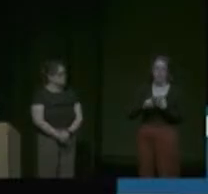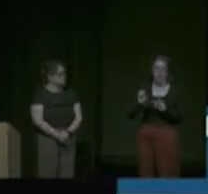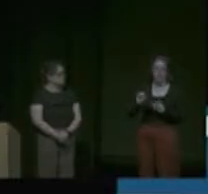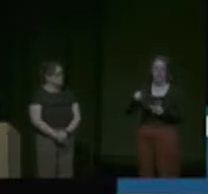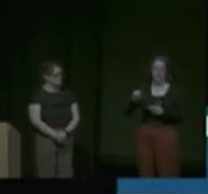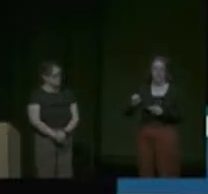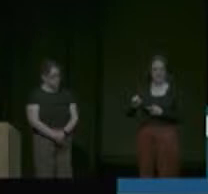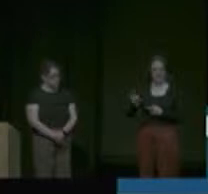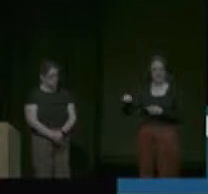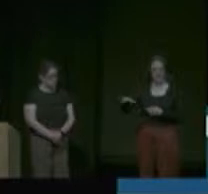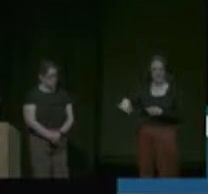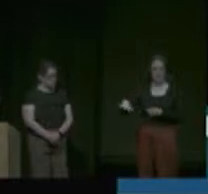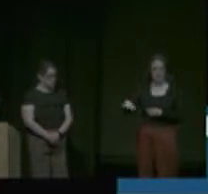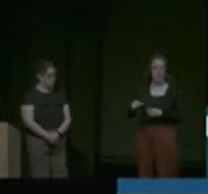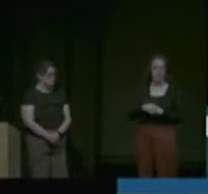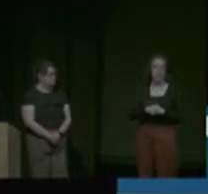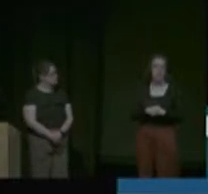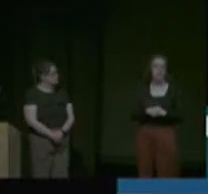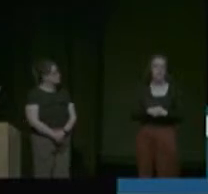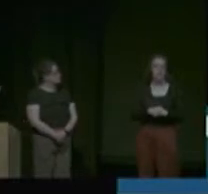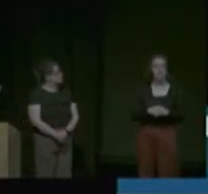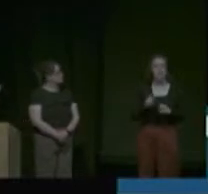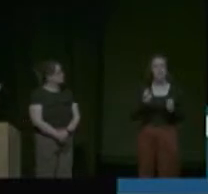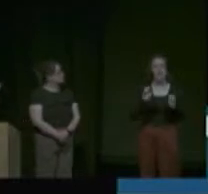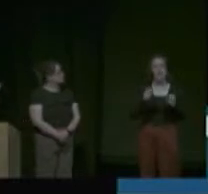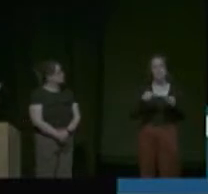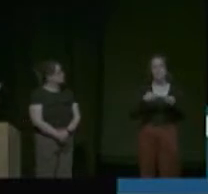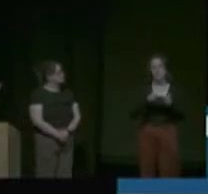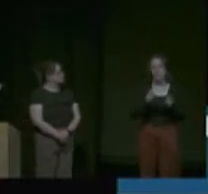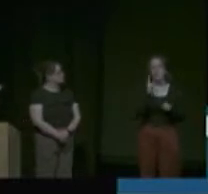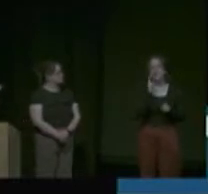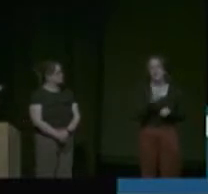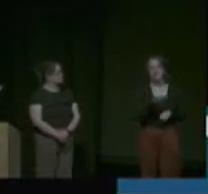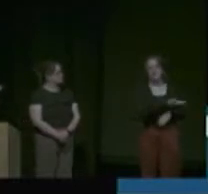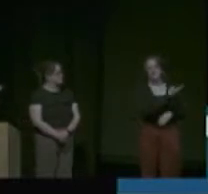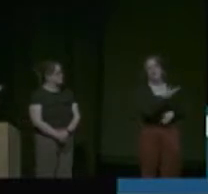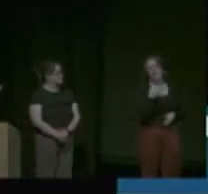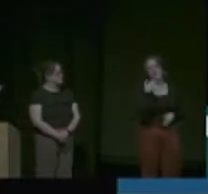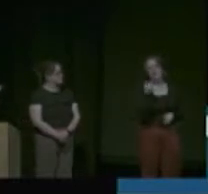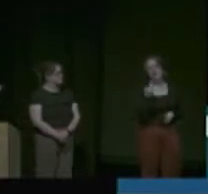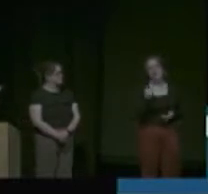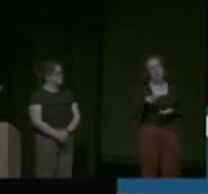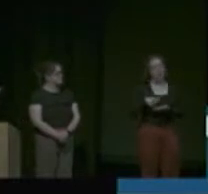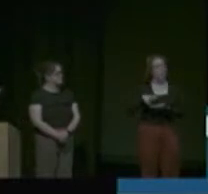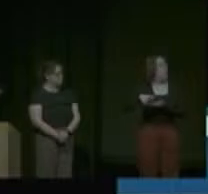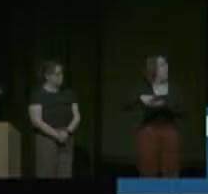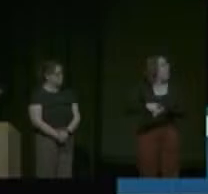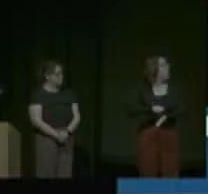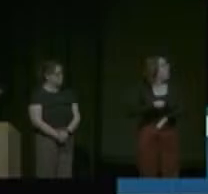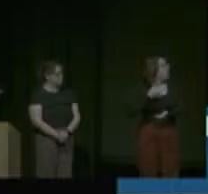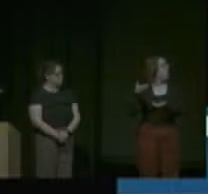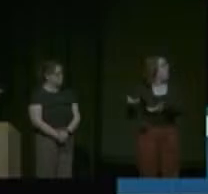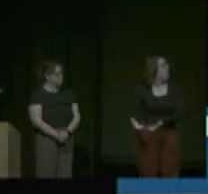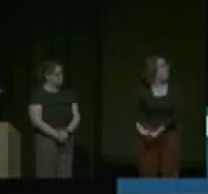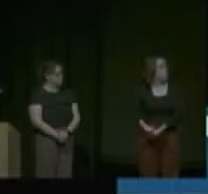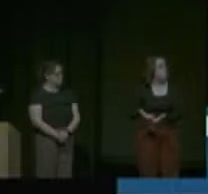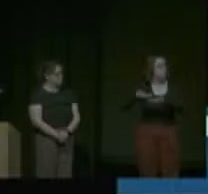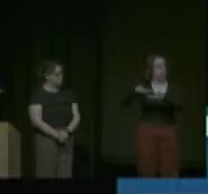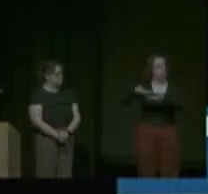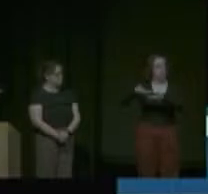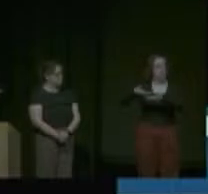slurry tank, and then on the next slide here, you can kind of see a little better. So he's dredging here, hoists it into